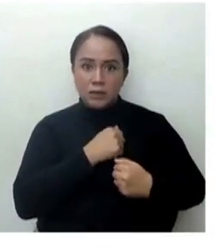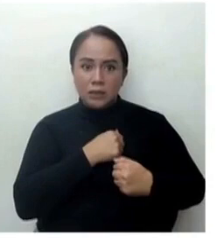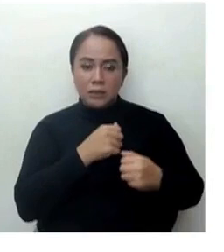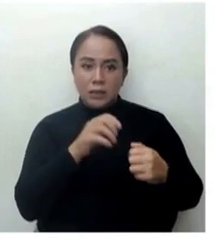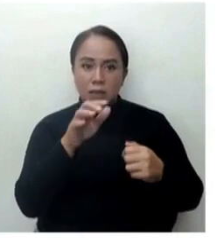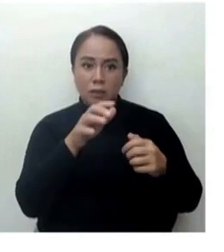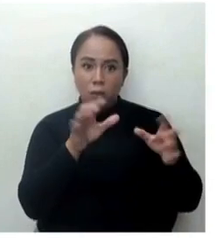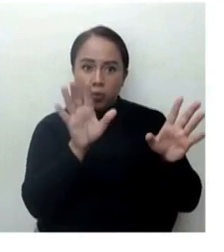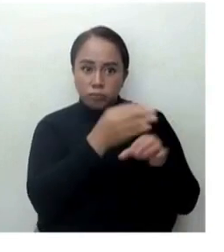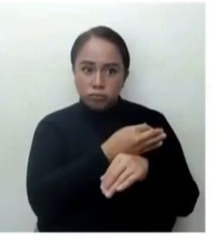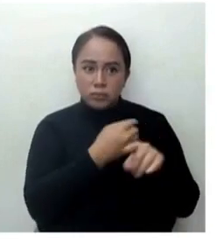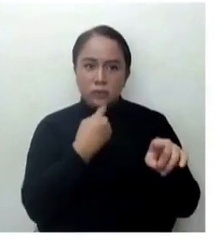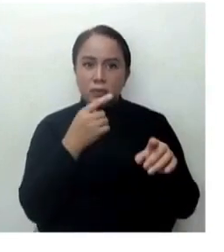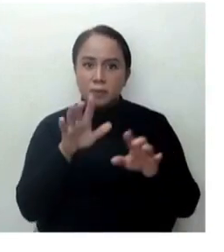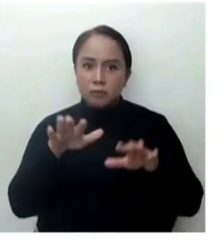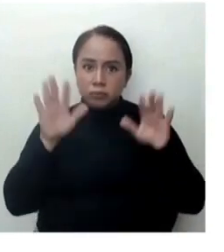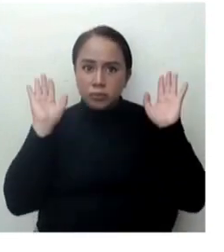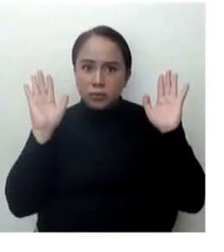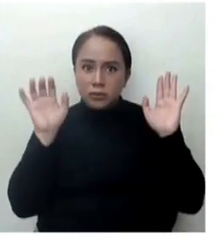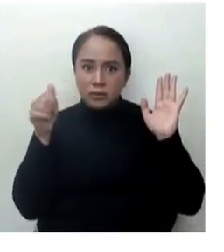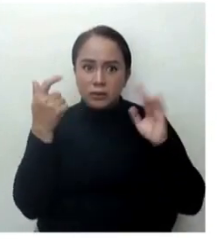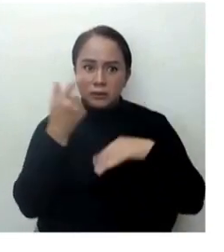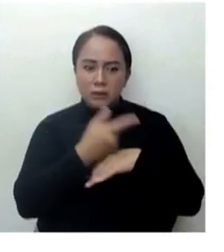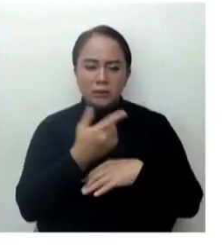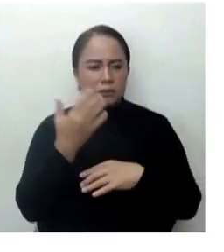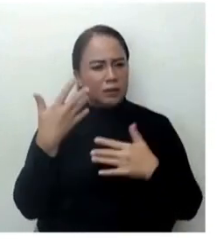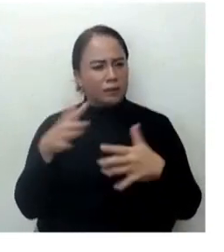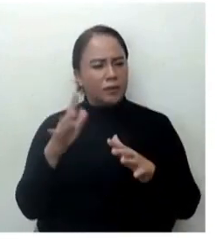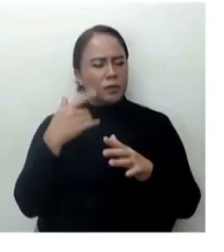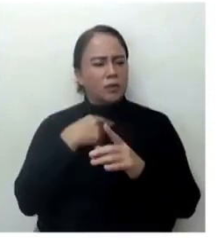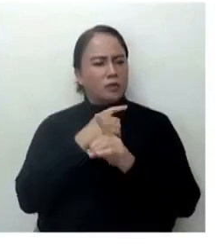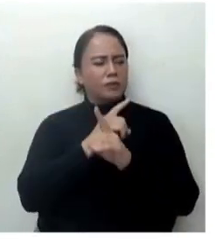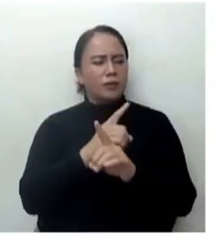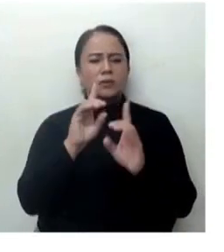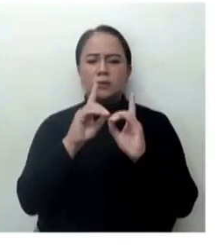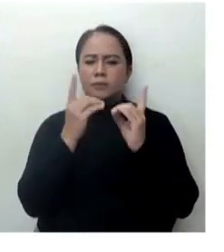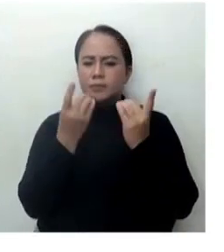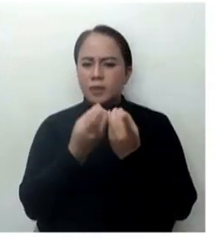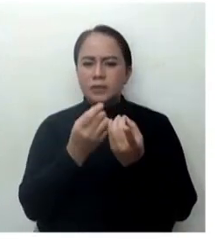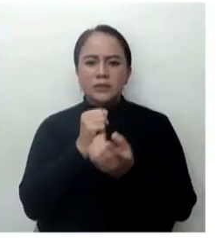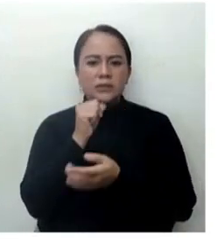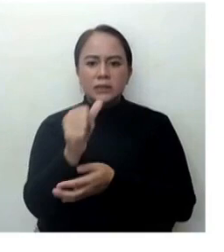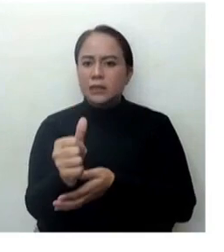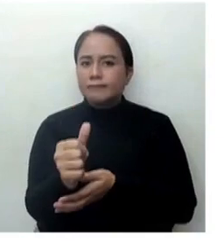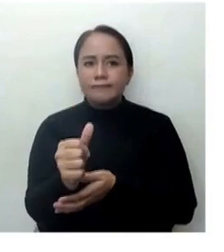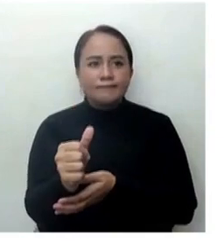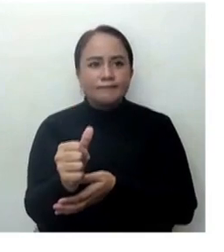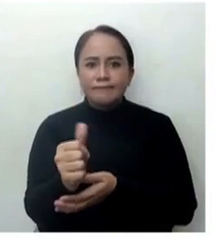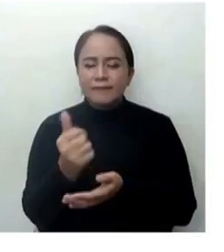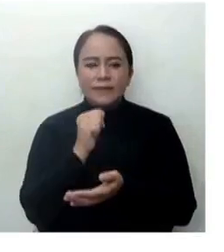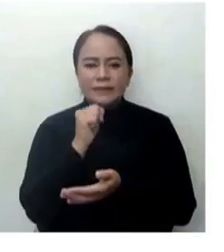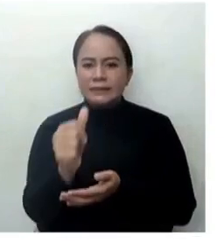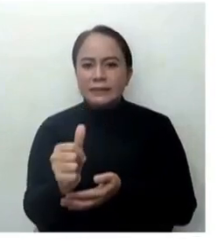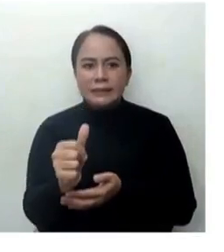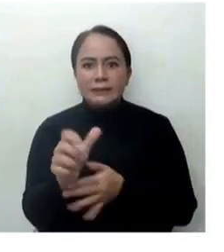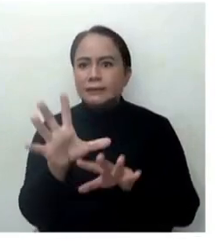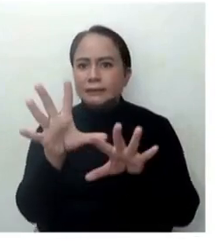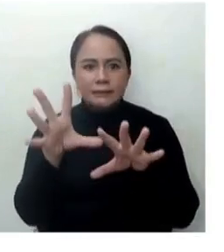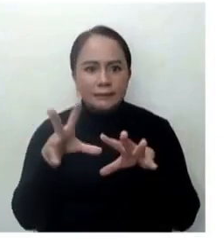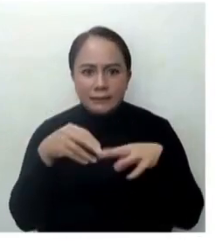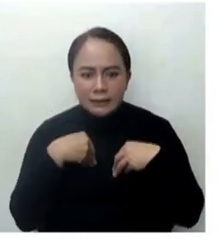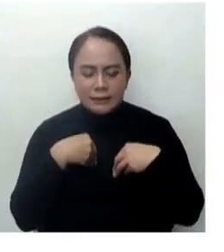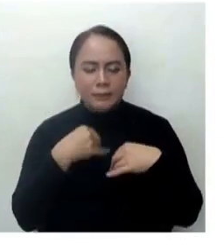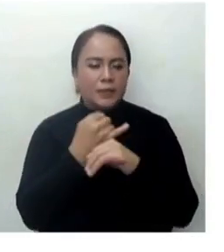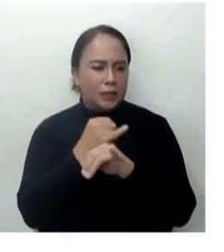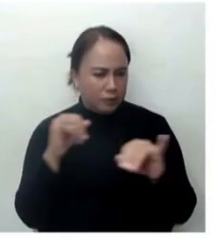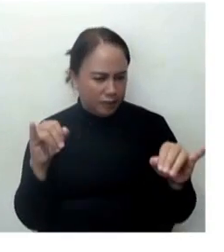they surrendered. That's 10 days after. Mm-hmm. Why is it that the Defense Department is not even entertaining an